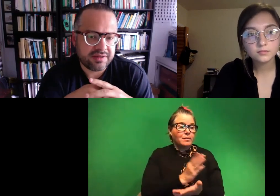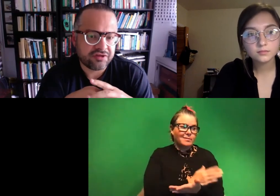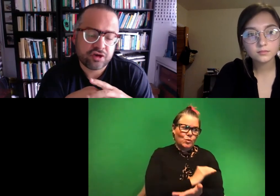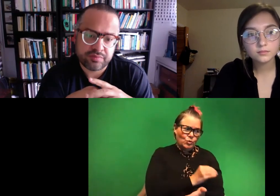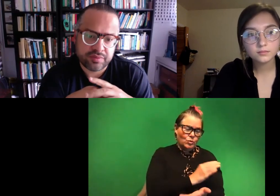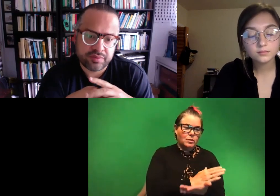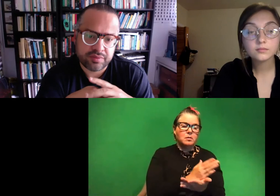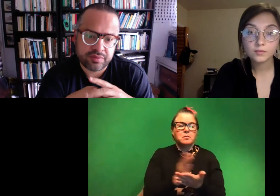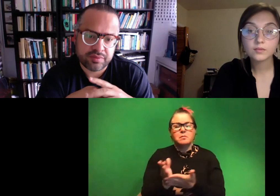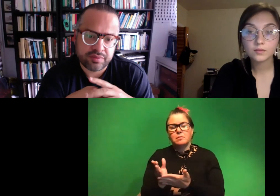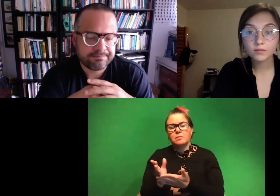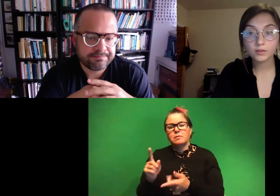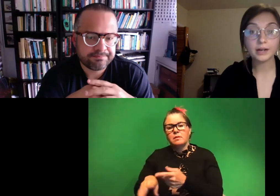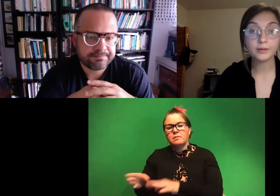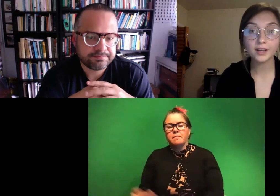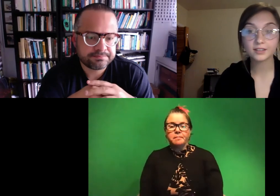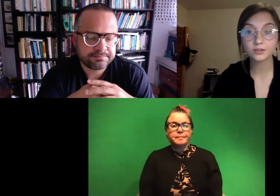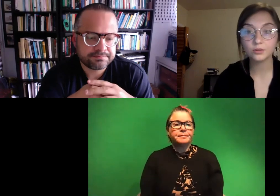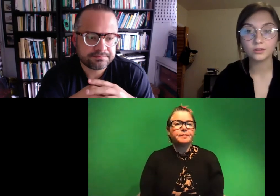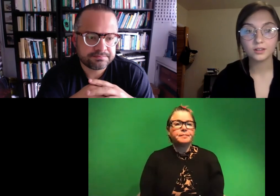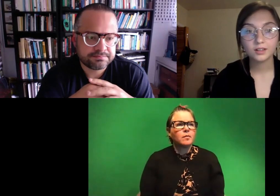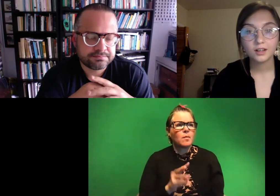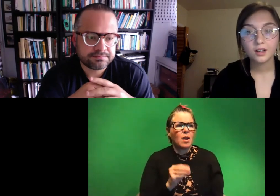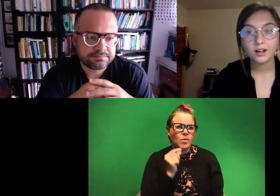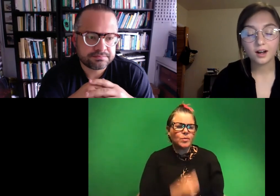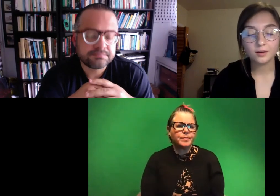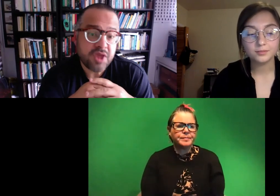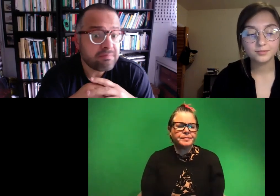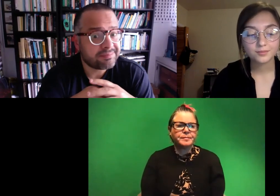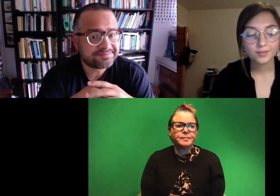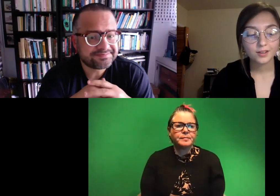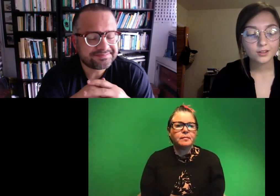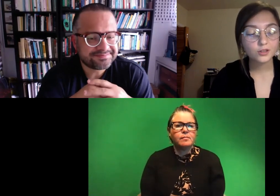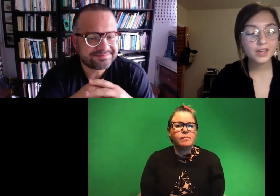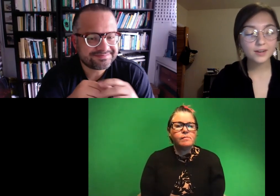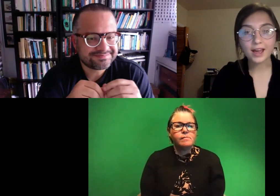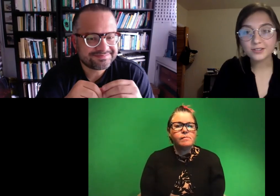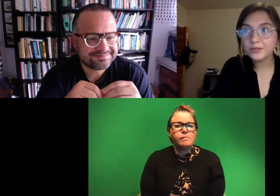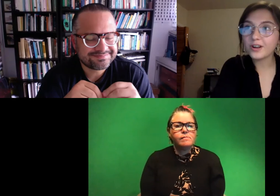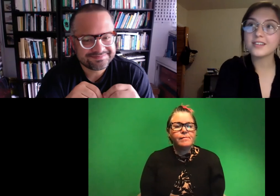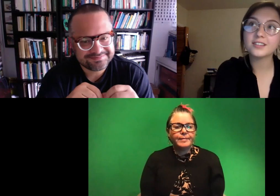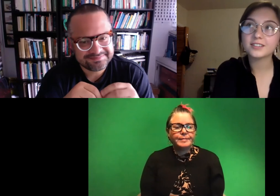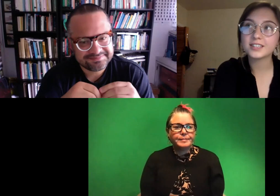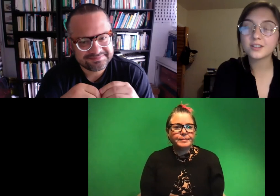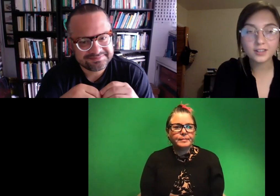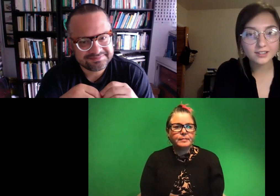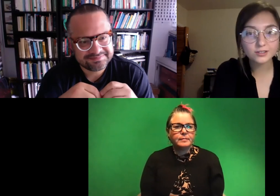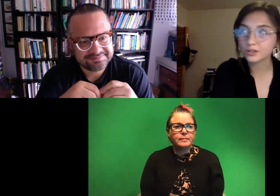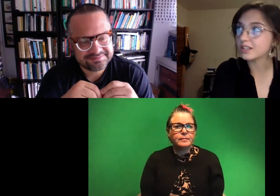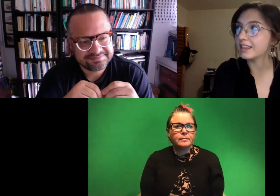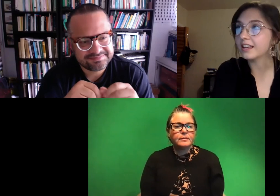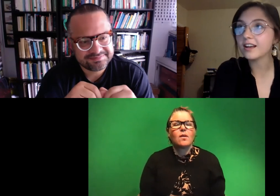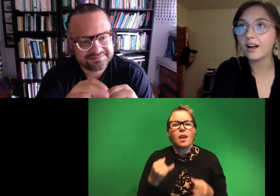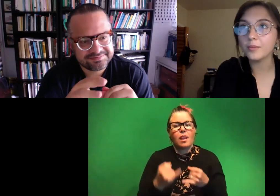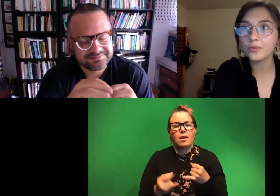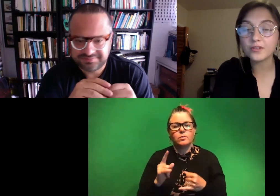in this group. Yeah, that's cool. Yep. So then, okay, so we've gotten, this is our last question,